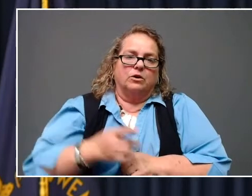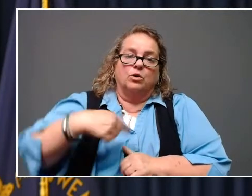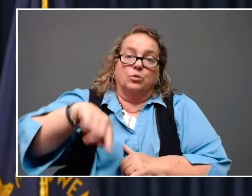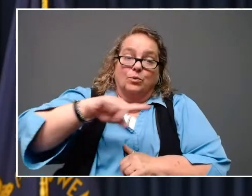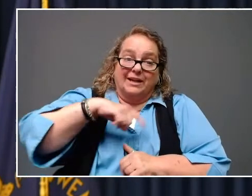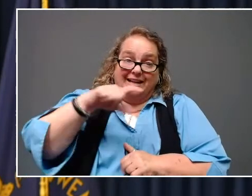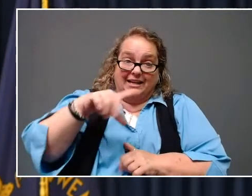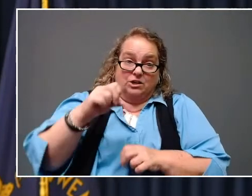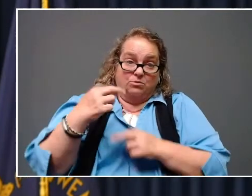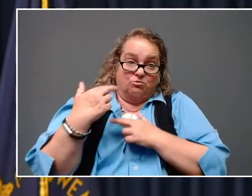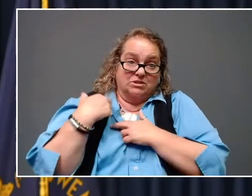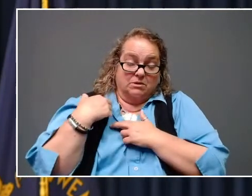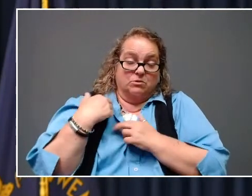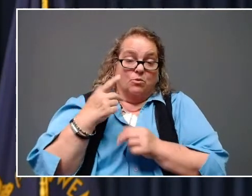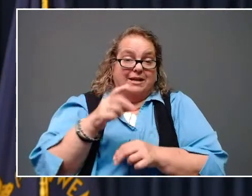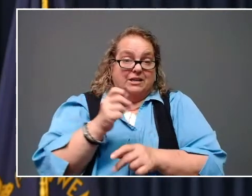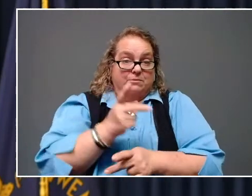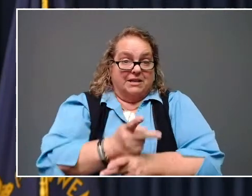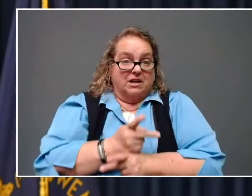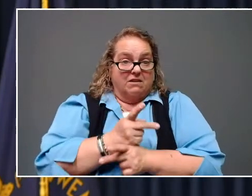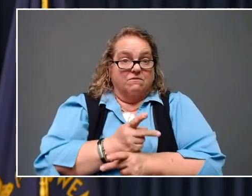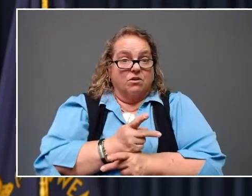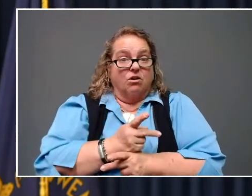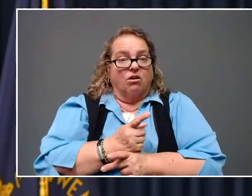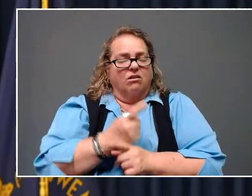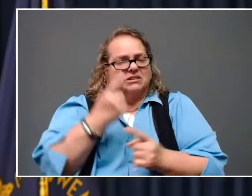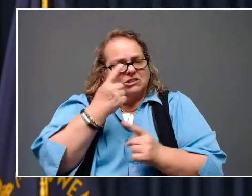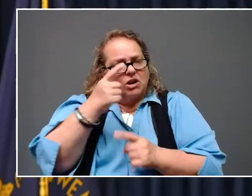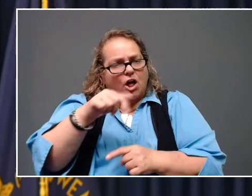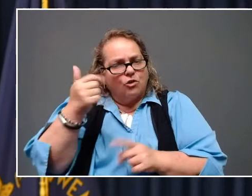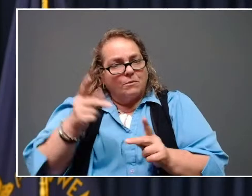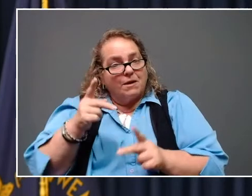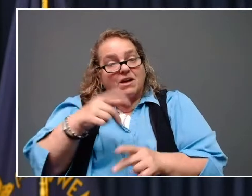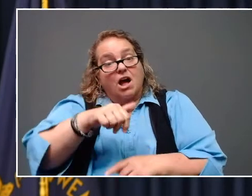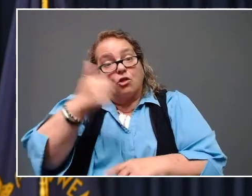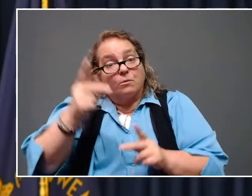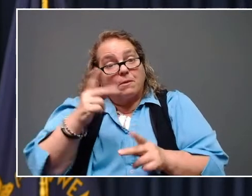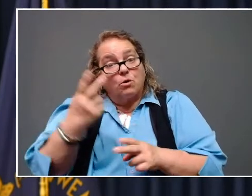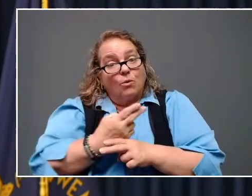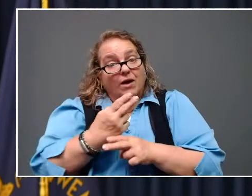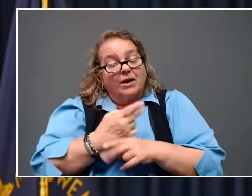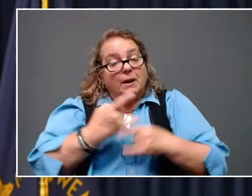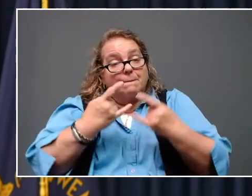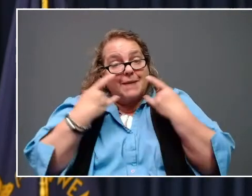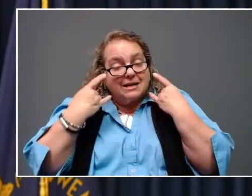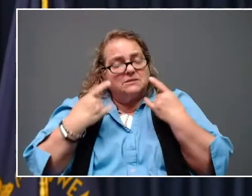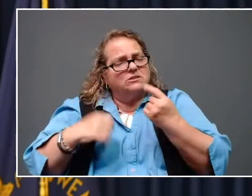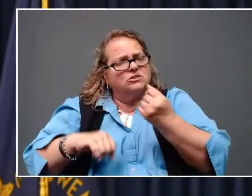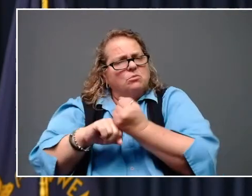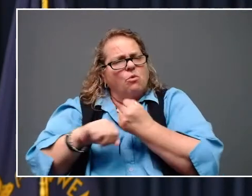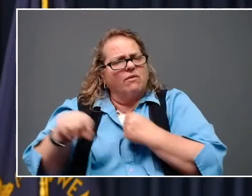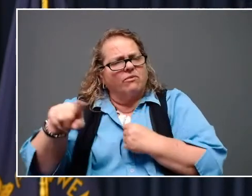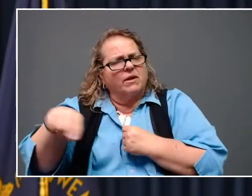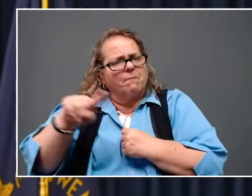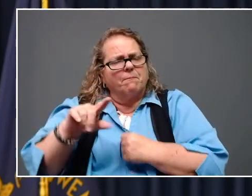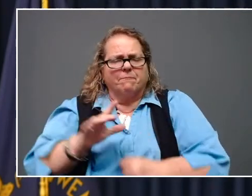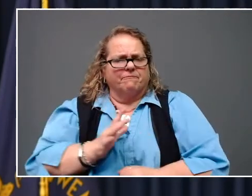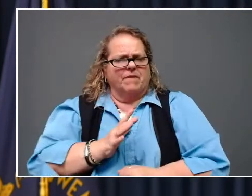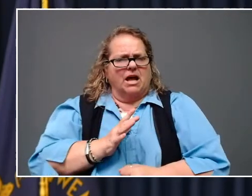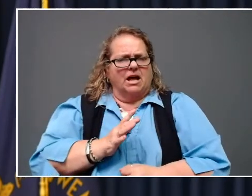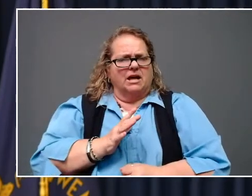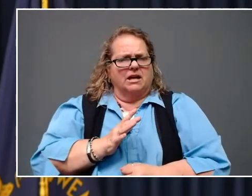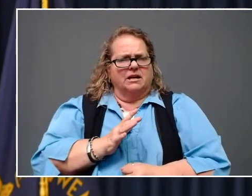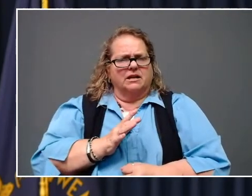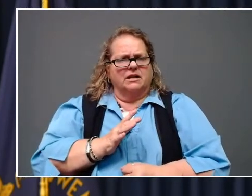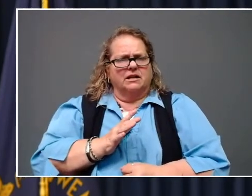We need to be considerate to other people. If others are wearing masks, please, we have to support them. That is perfectly not only fine,